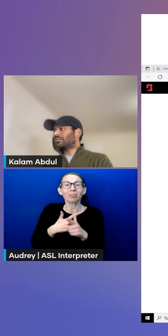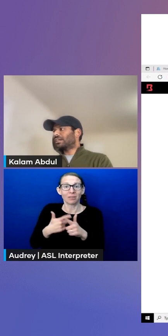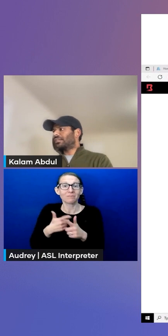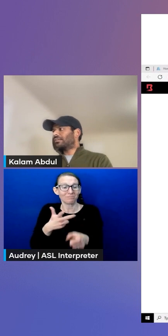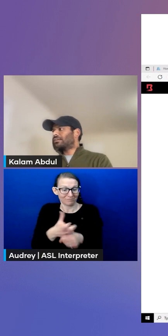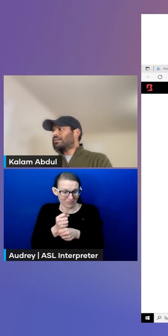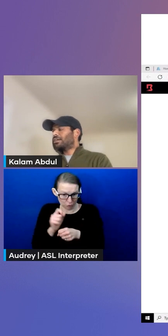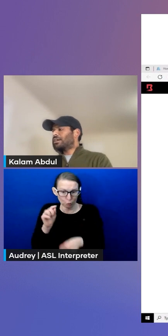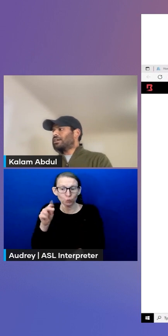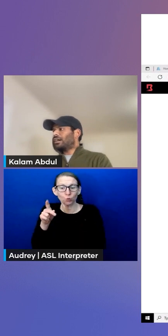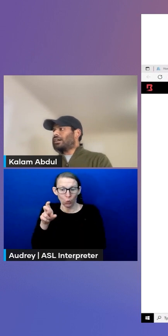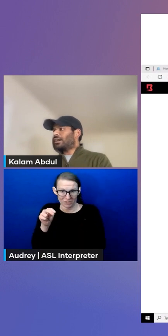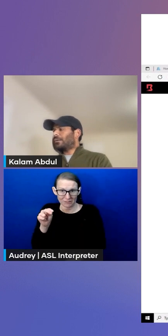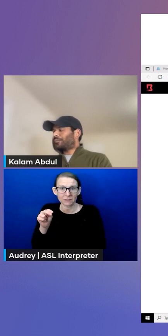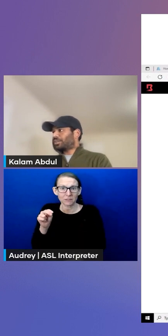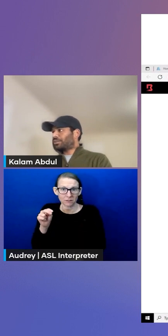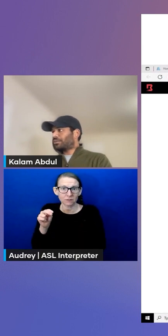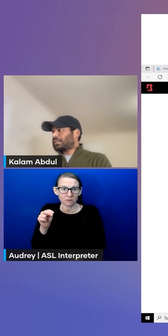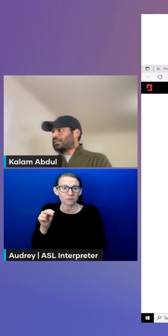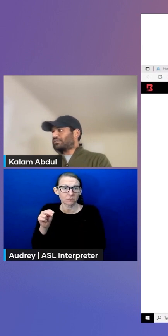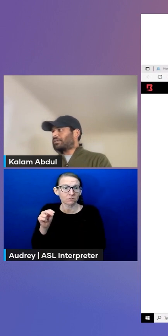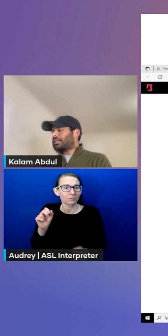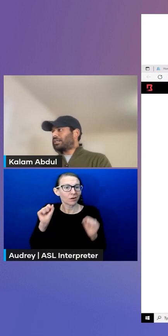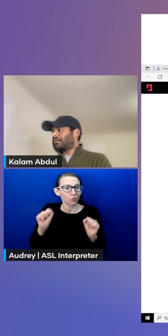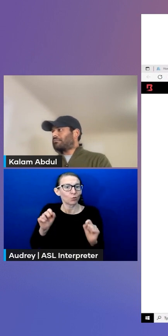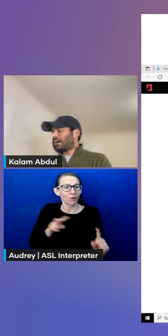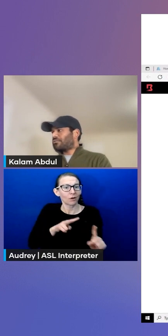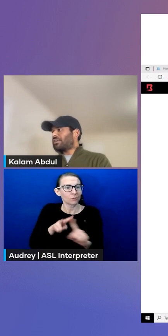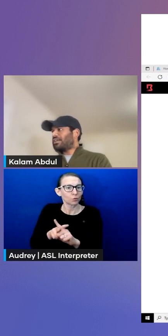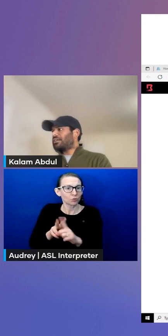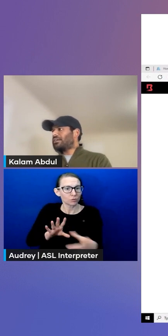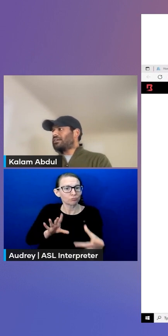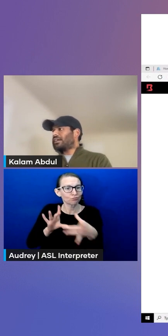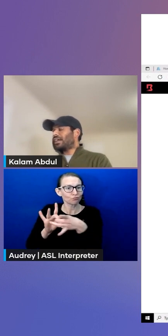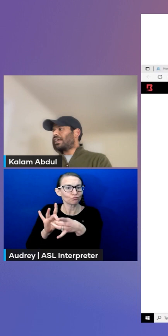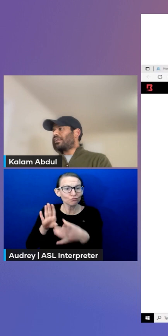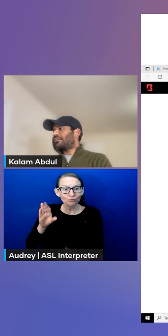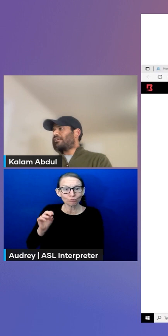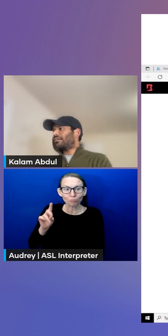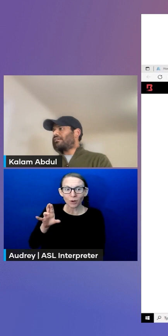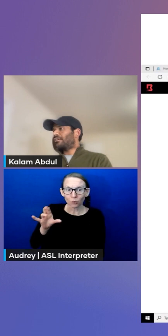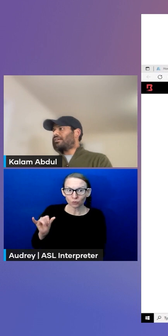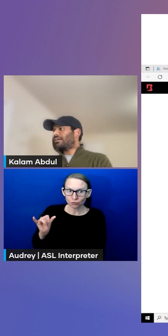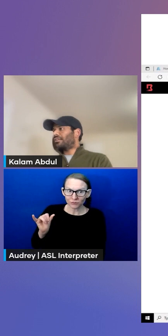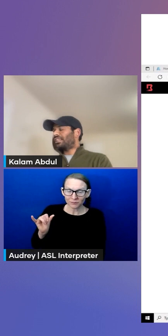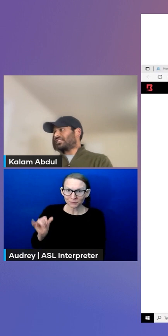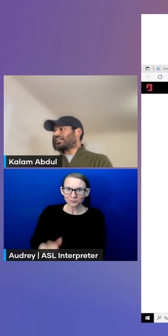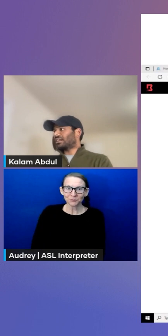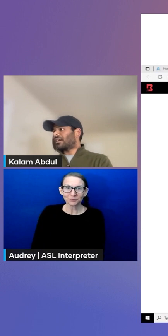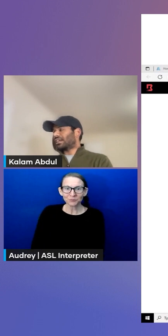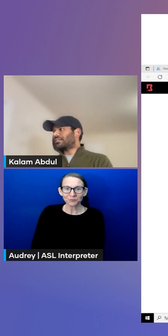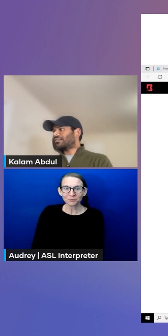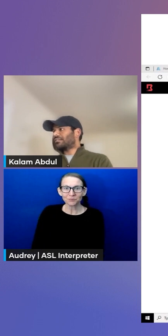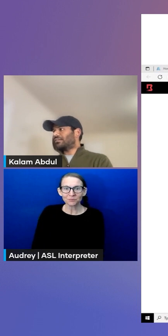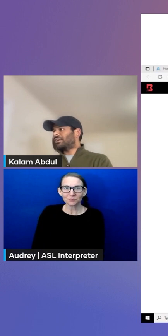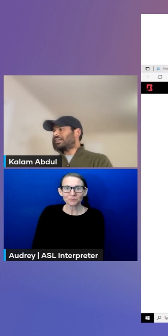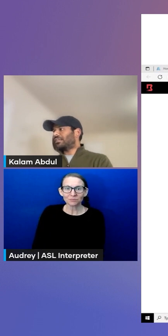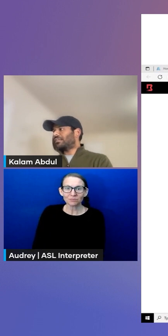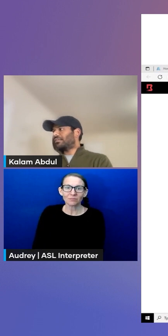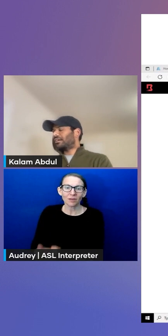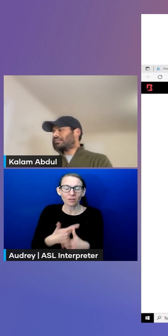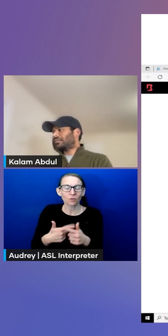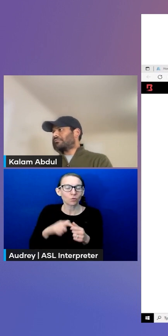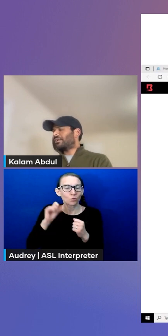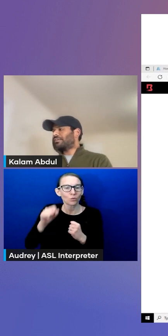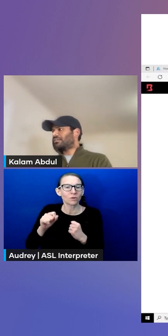that token to connect to the boundary and list the targets. You